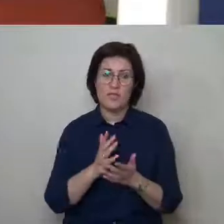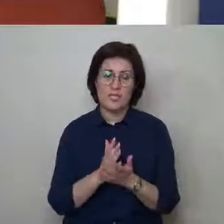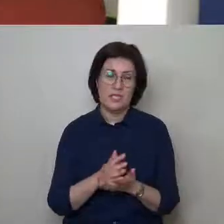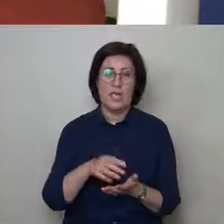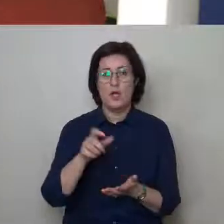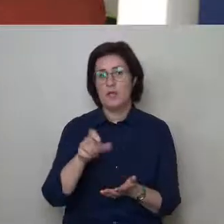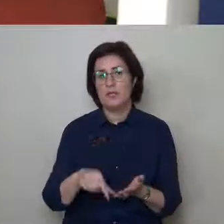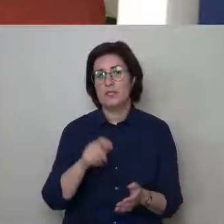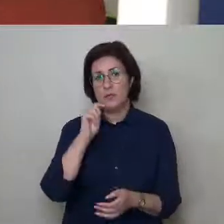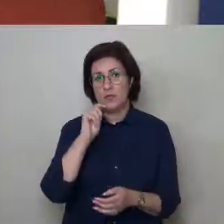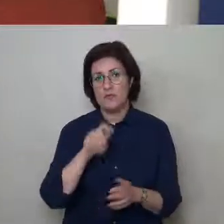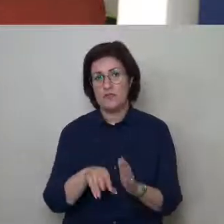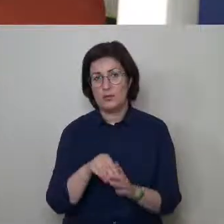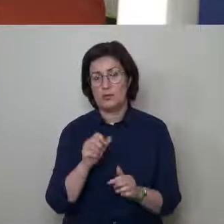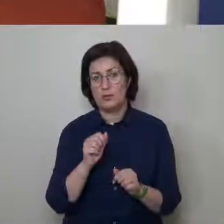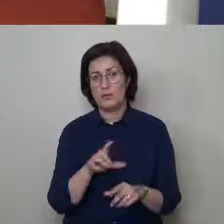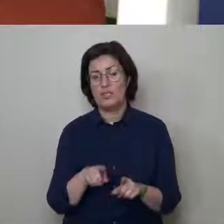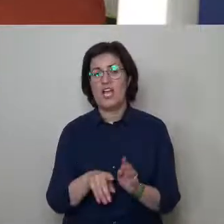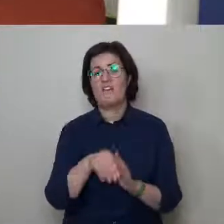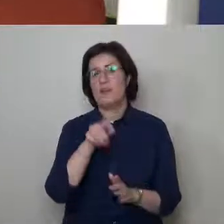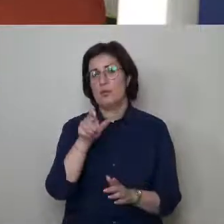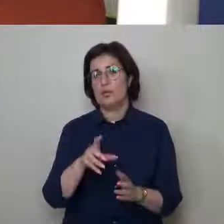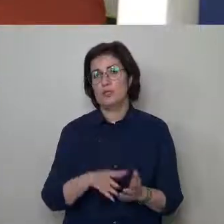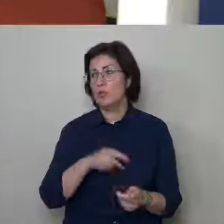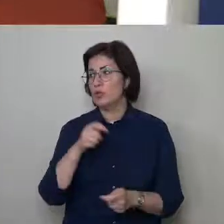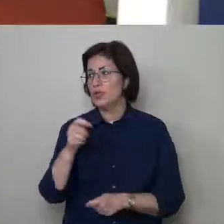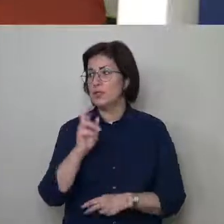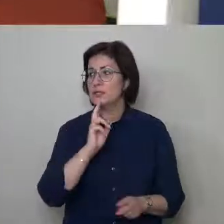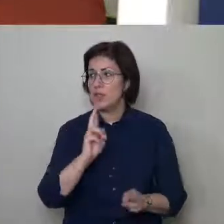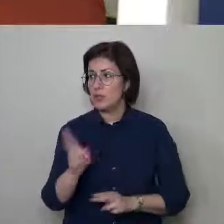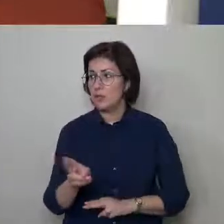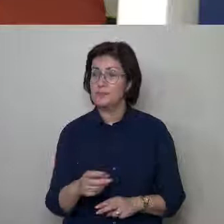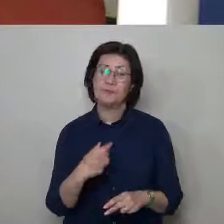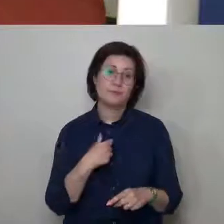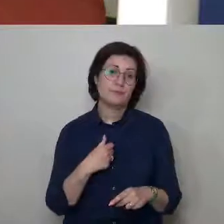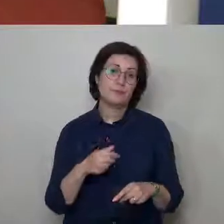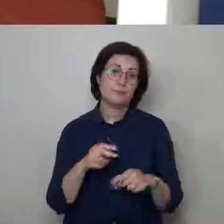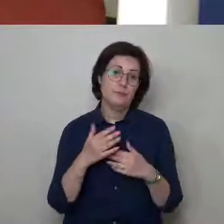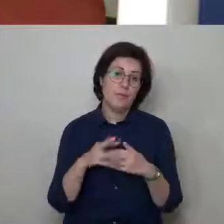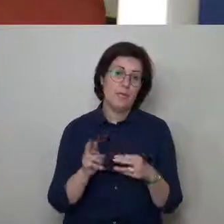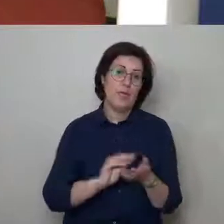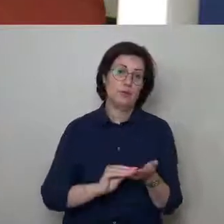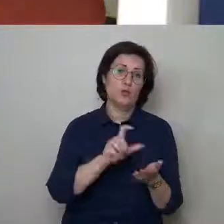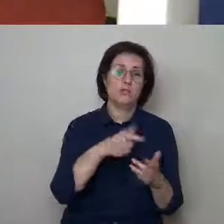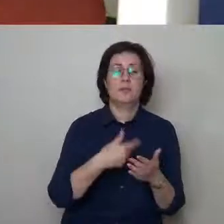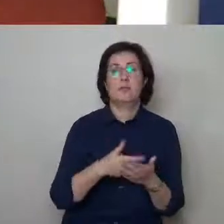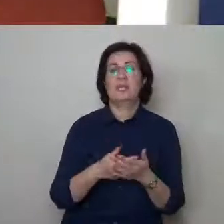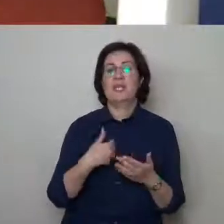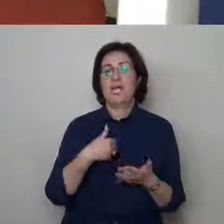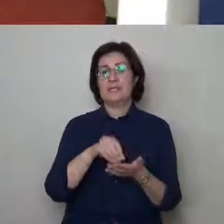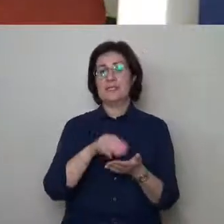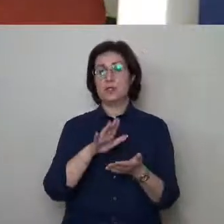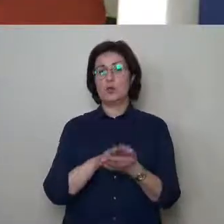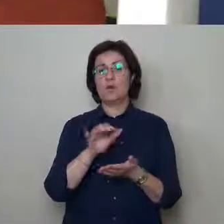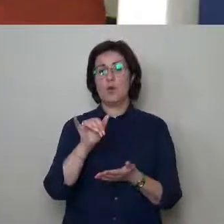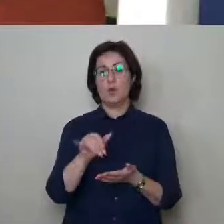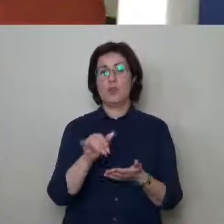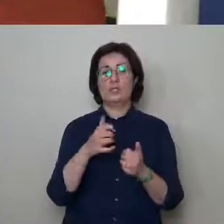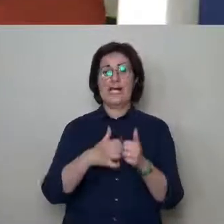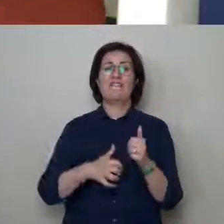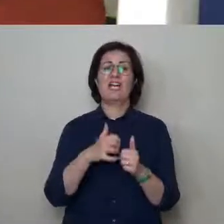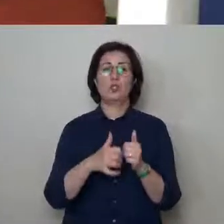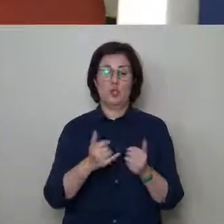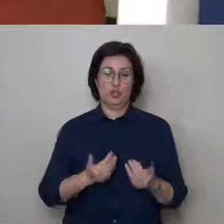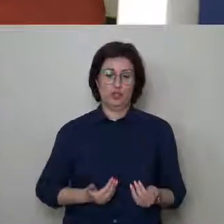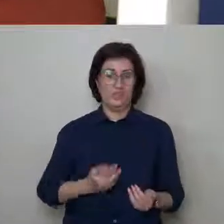the right to file a complaint, and as a voter one can file a complaint. Okay, if I'm a journalist registered